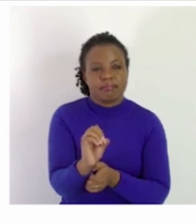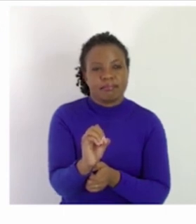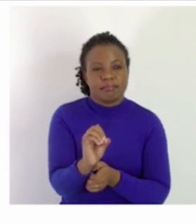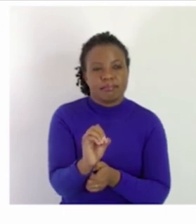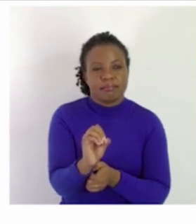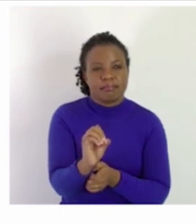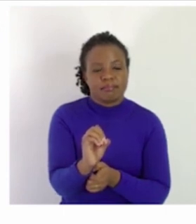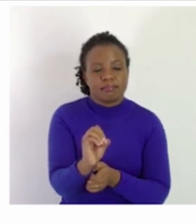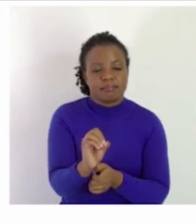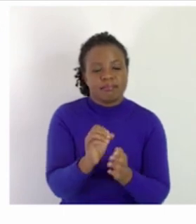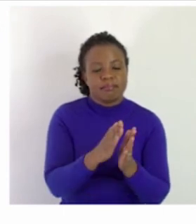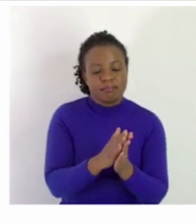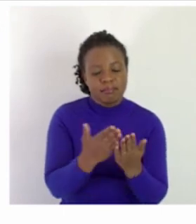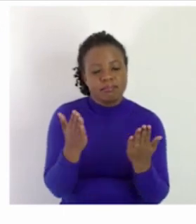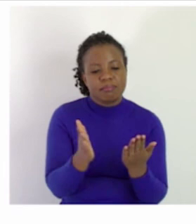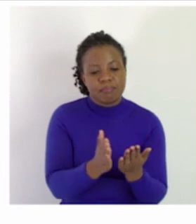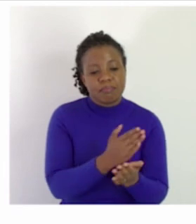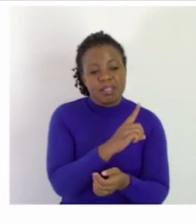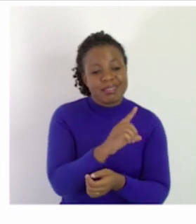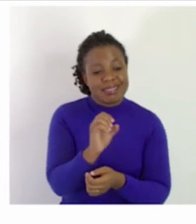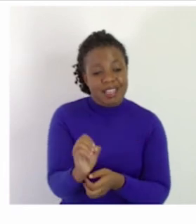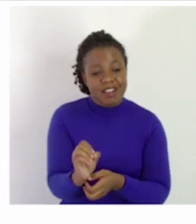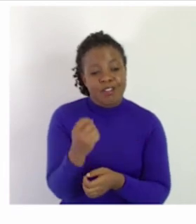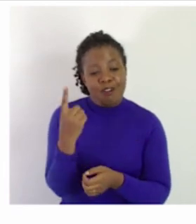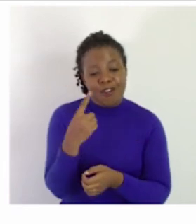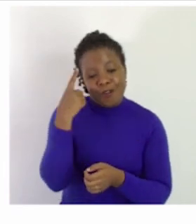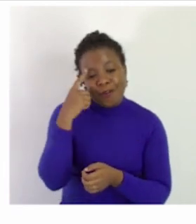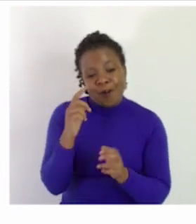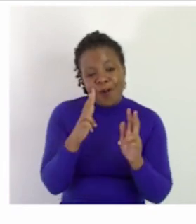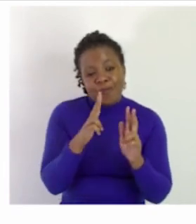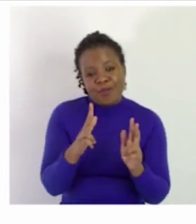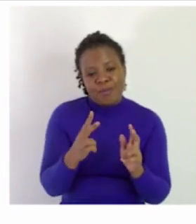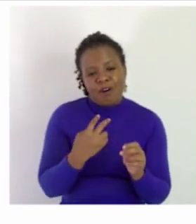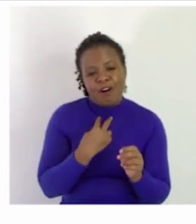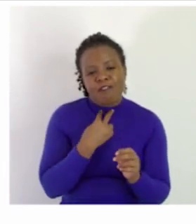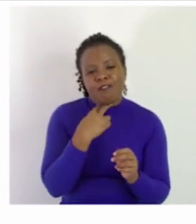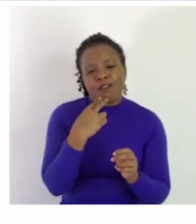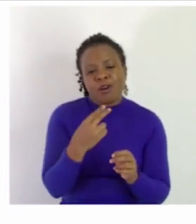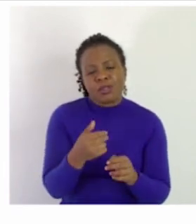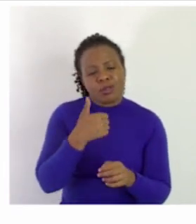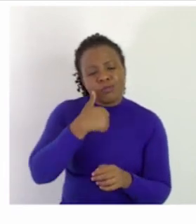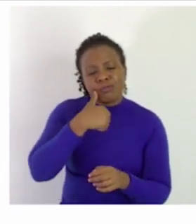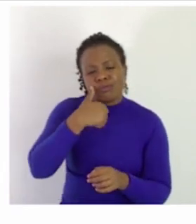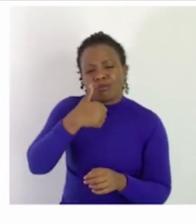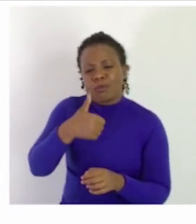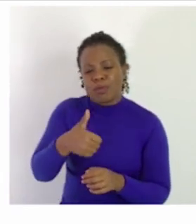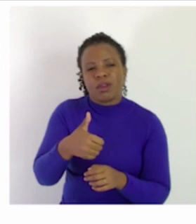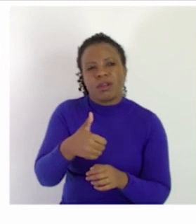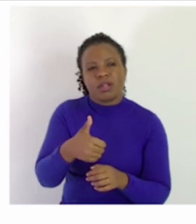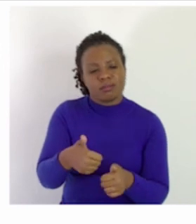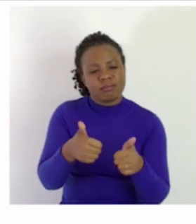Right, now page 10 needs people who have good voices. There is a song there.